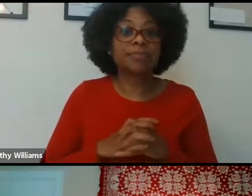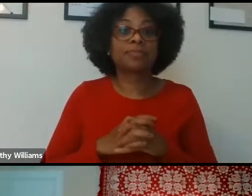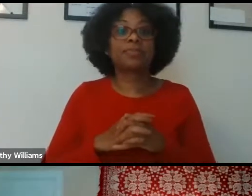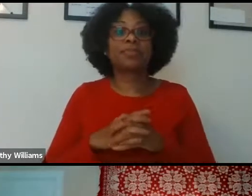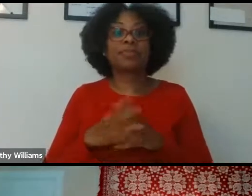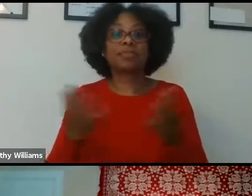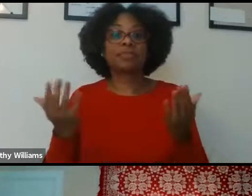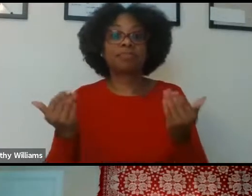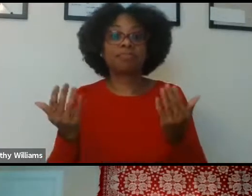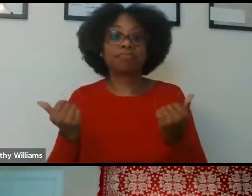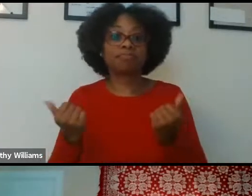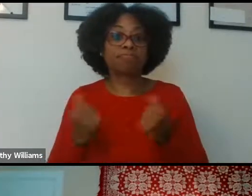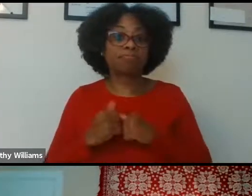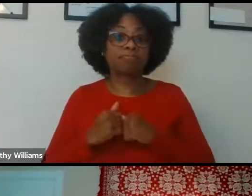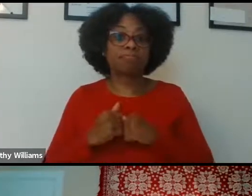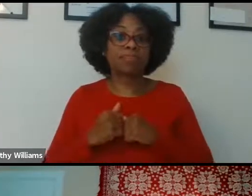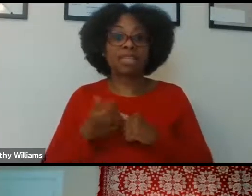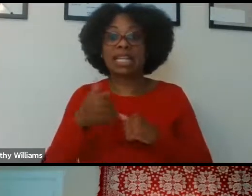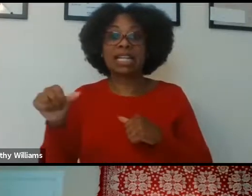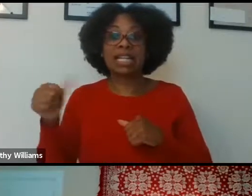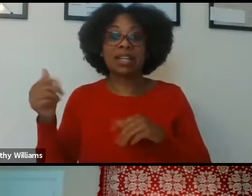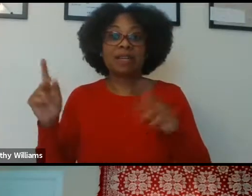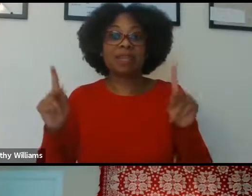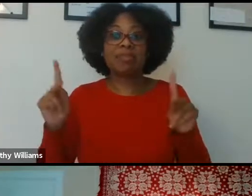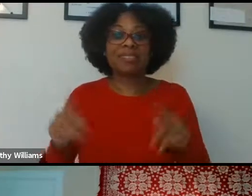individuals on the other side?